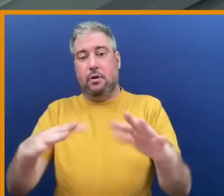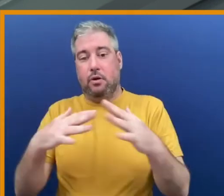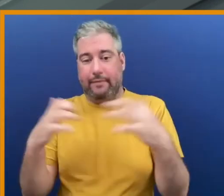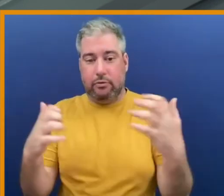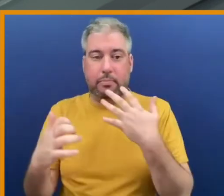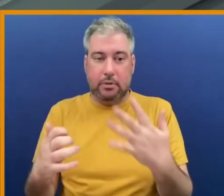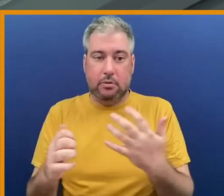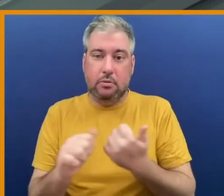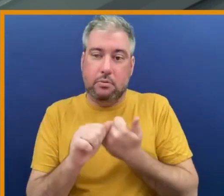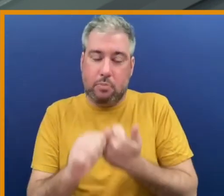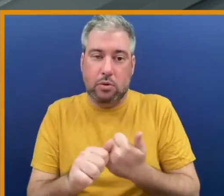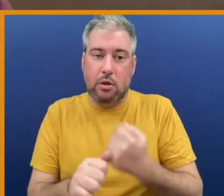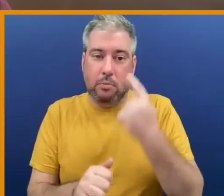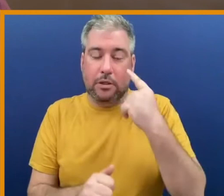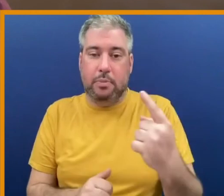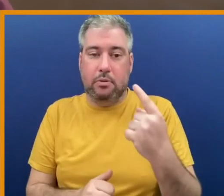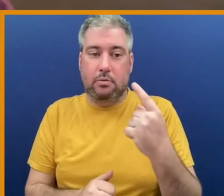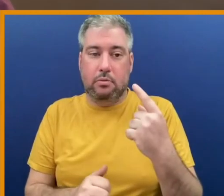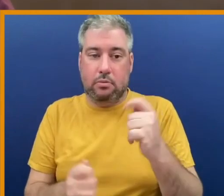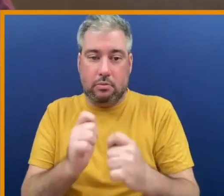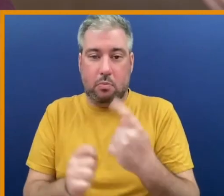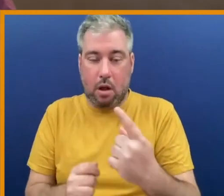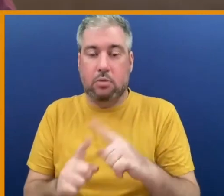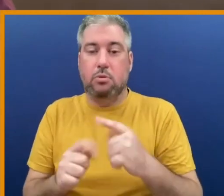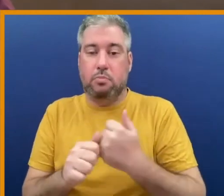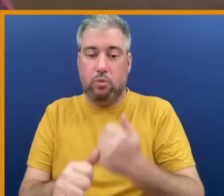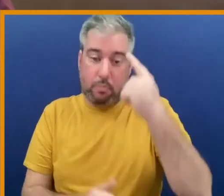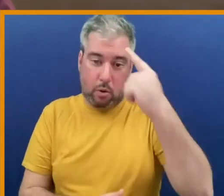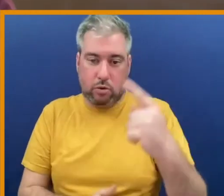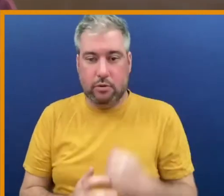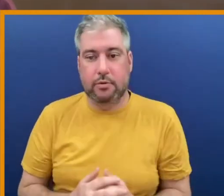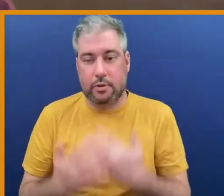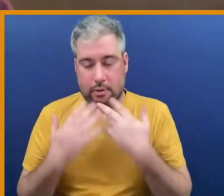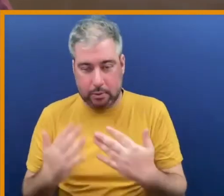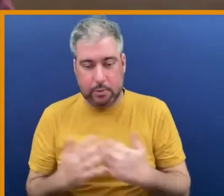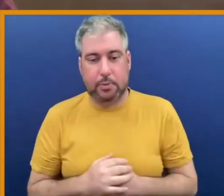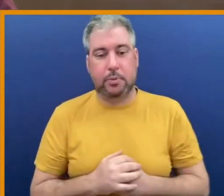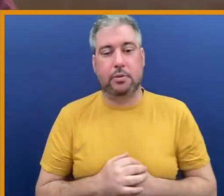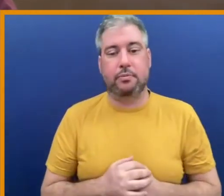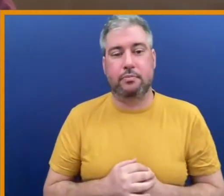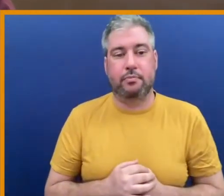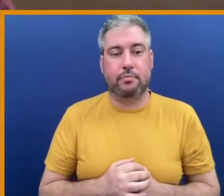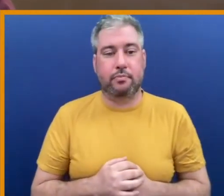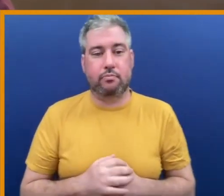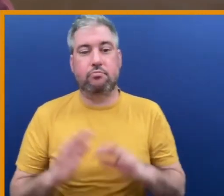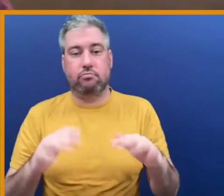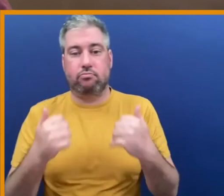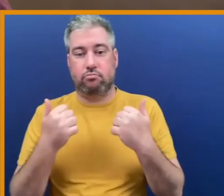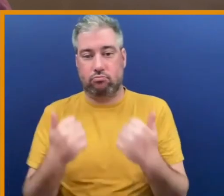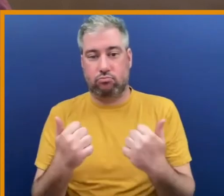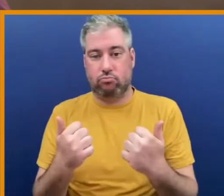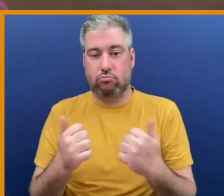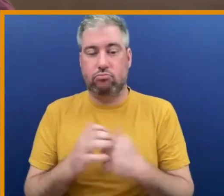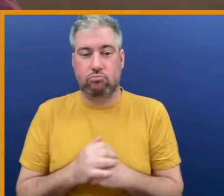All right, Emmy, I've got you. Thank you very much, Andrew. And I now